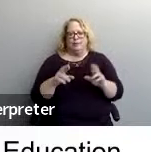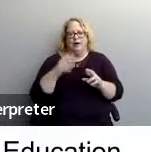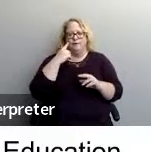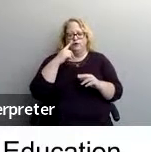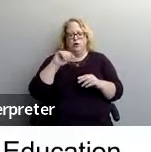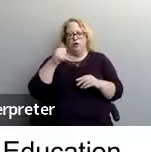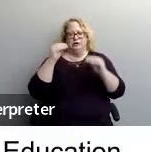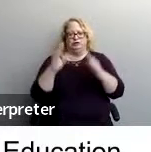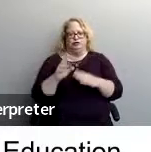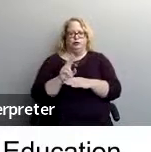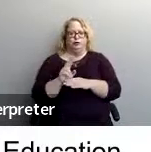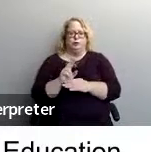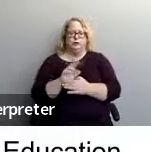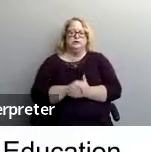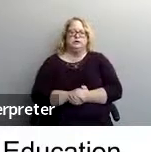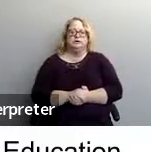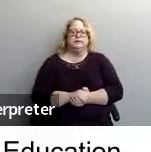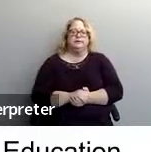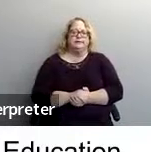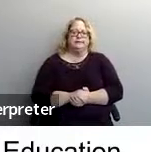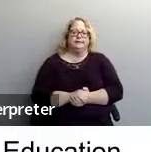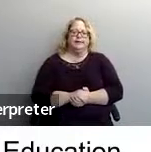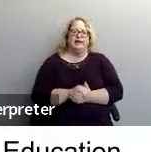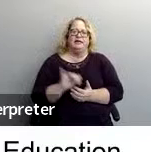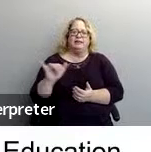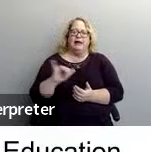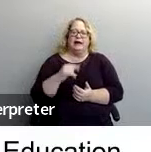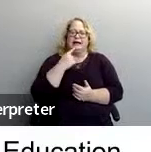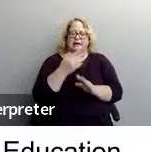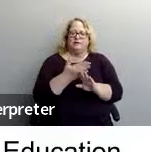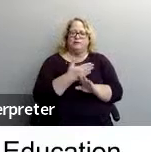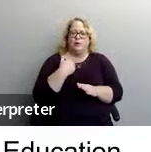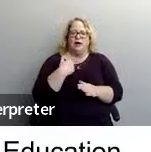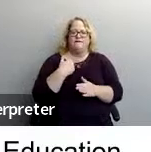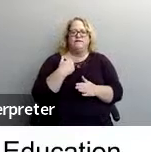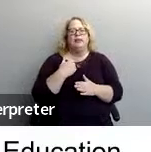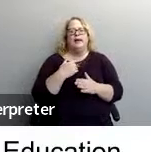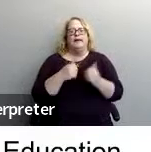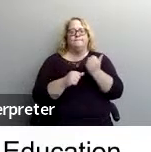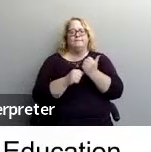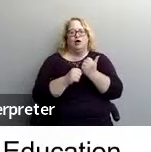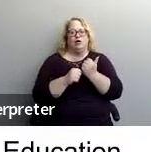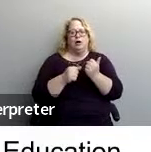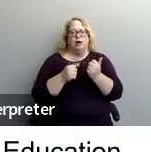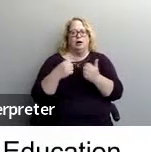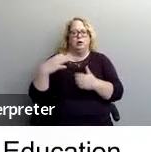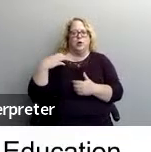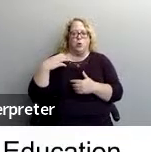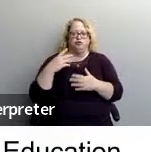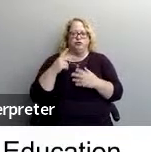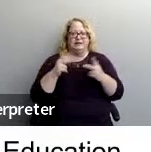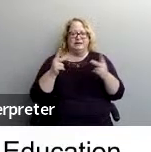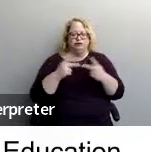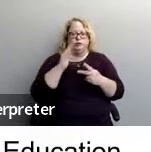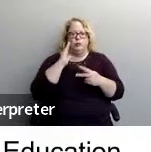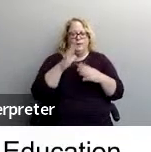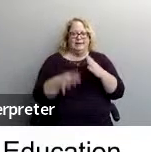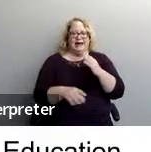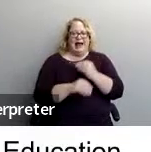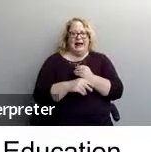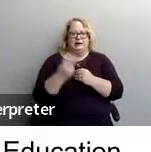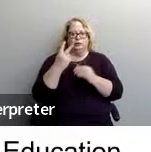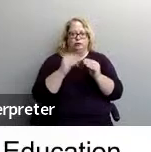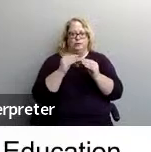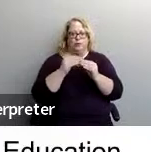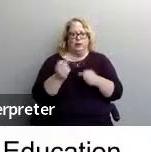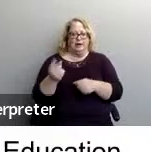to utilize. And then, as I stated before, we have that paraprofessional coach position, and we're adding 2 additional